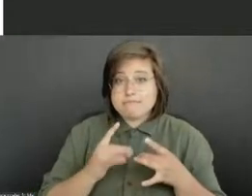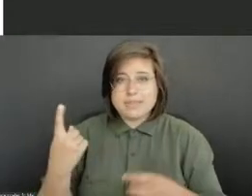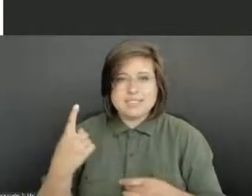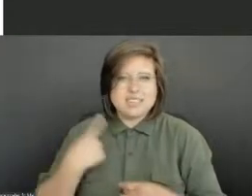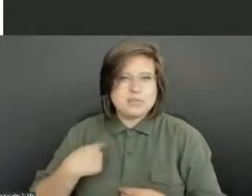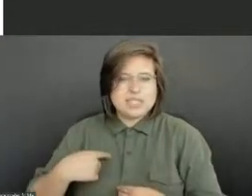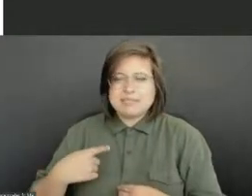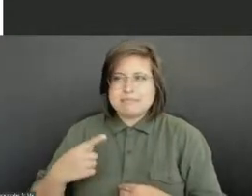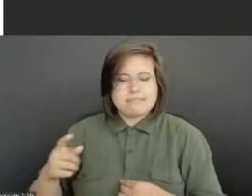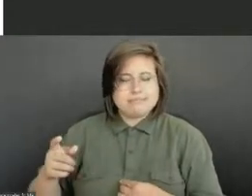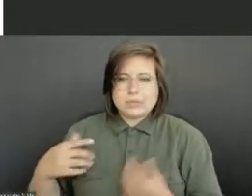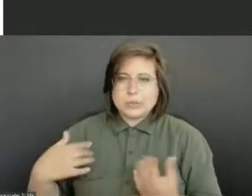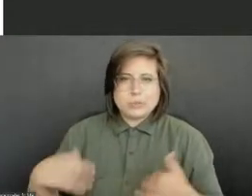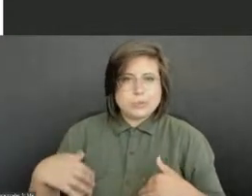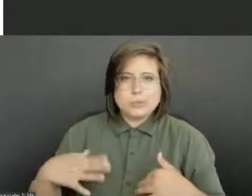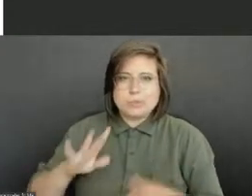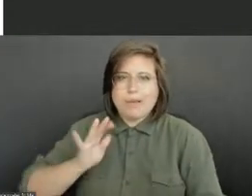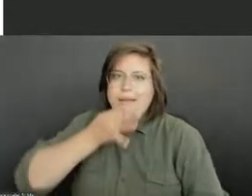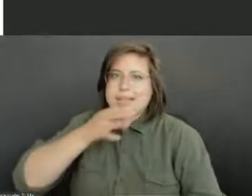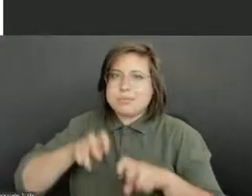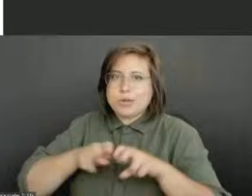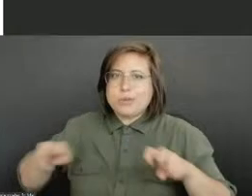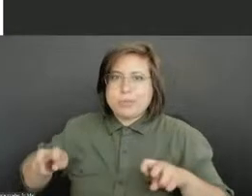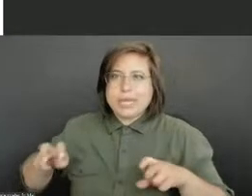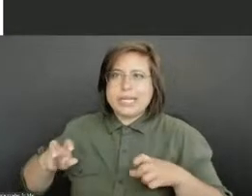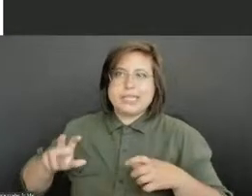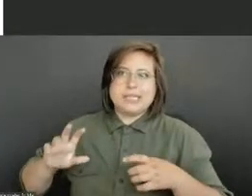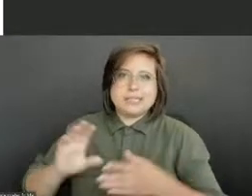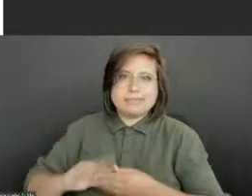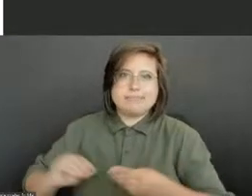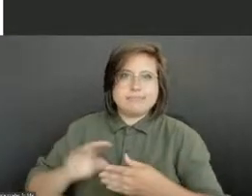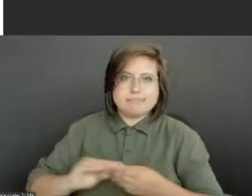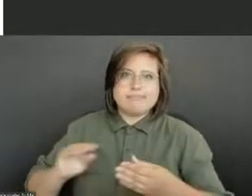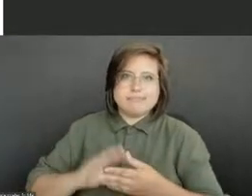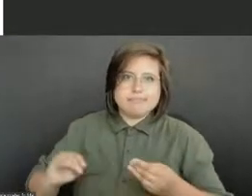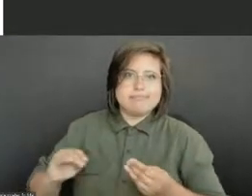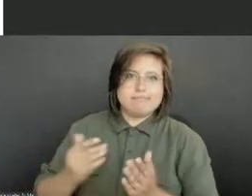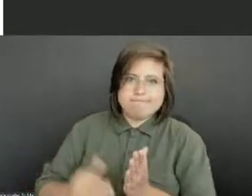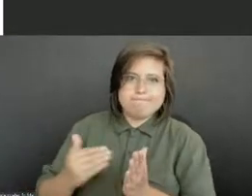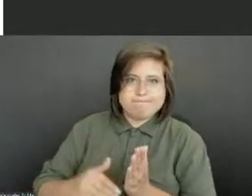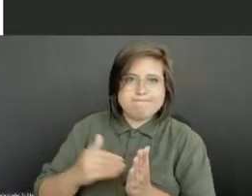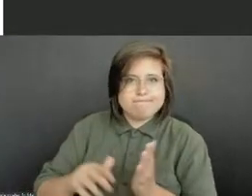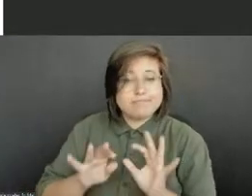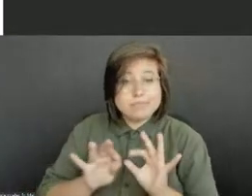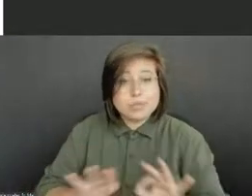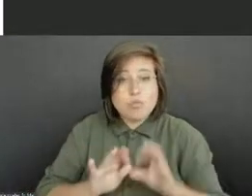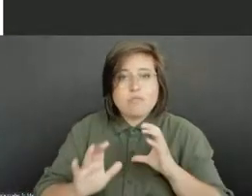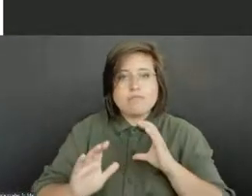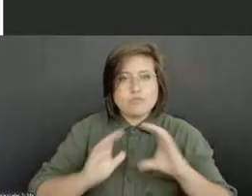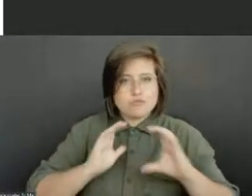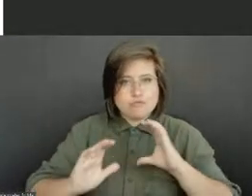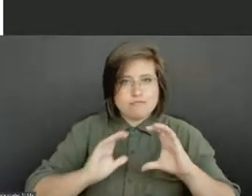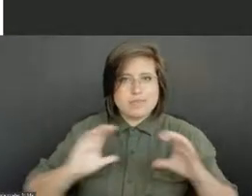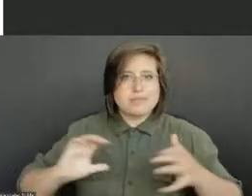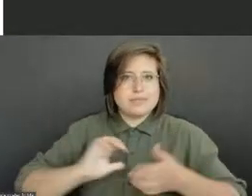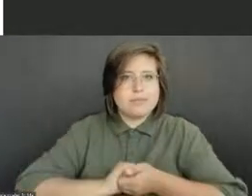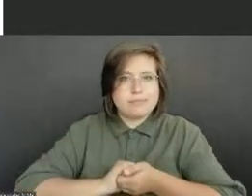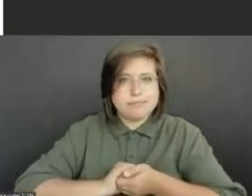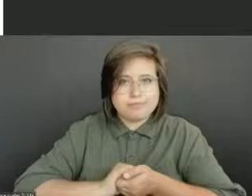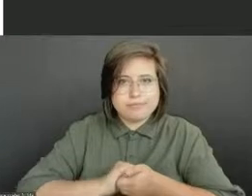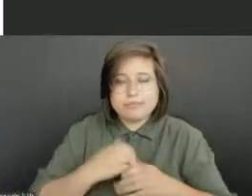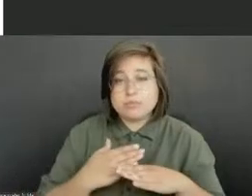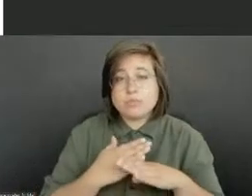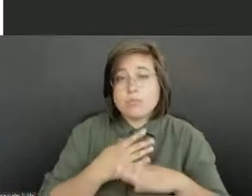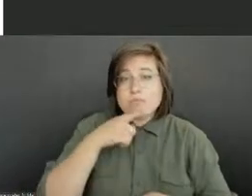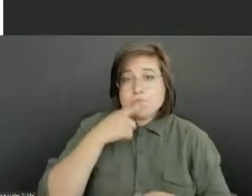and clear from our expert panel today, which is the importance of communication and collaboration between public